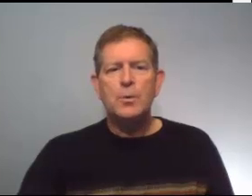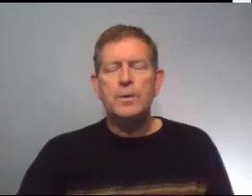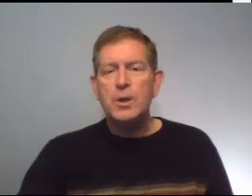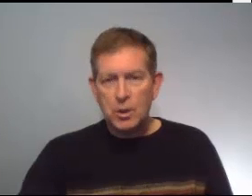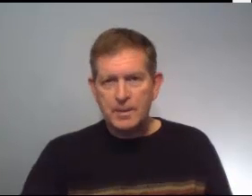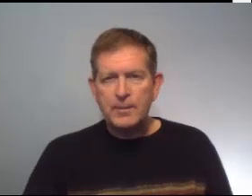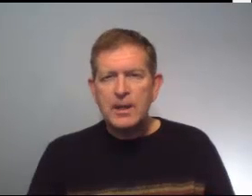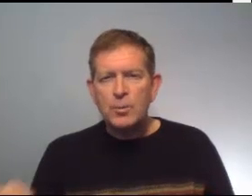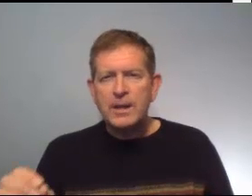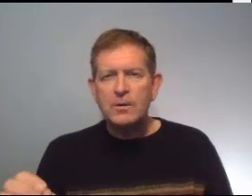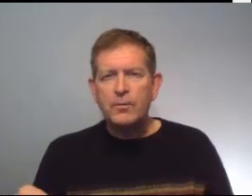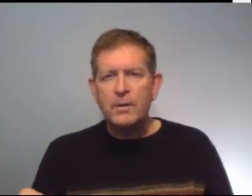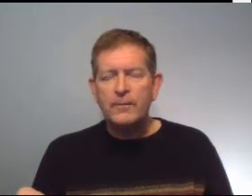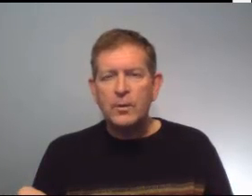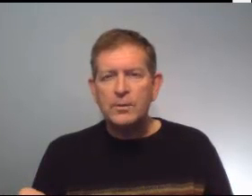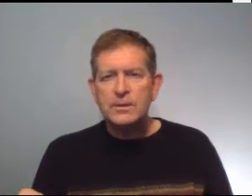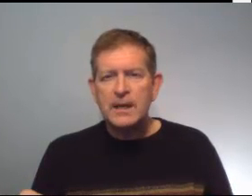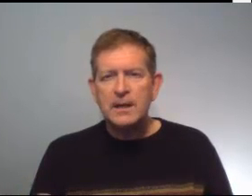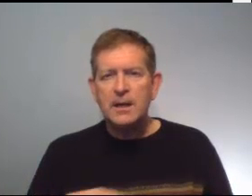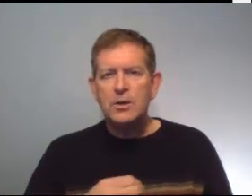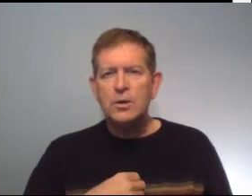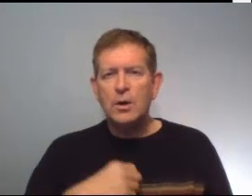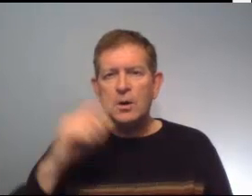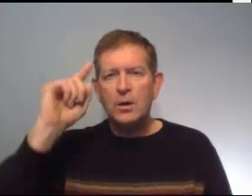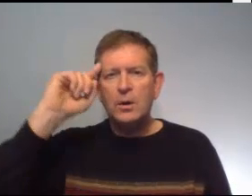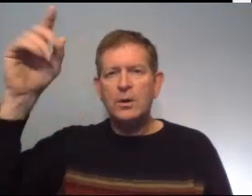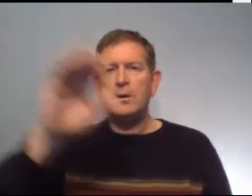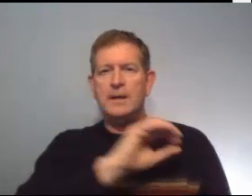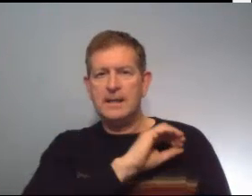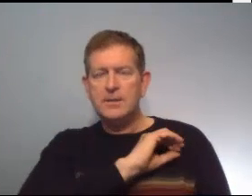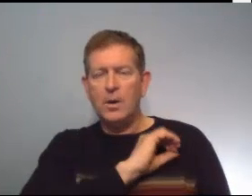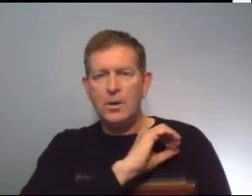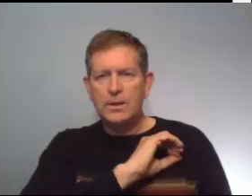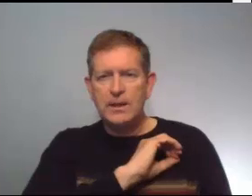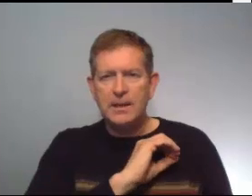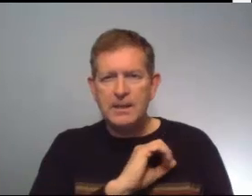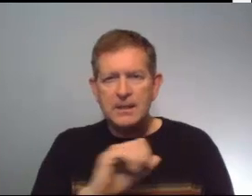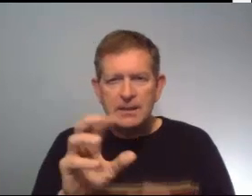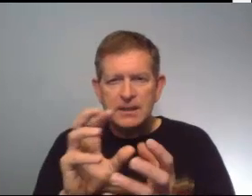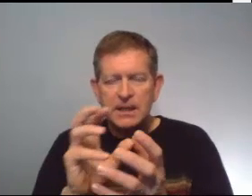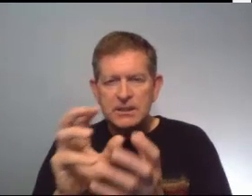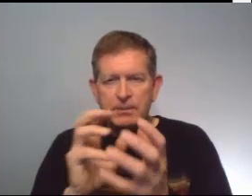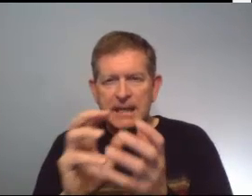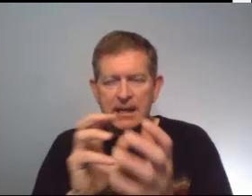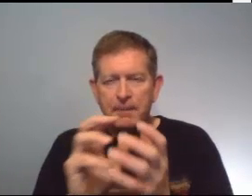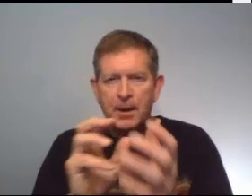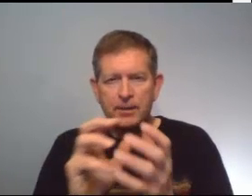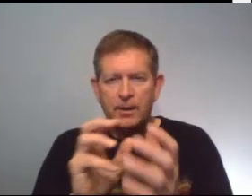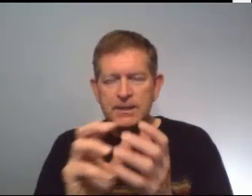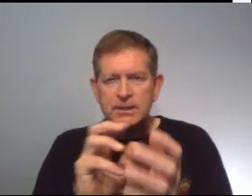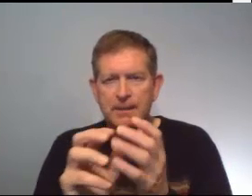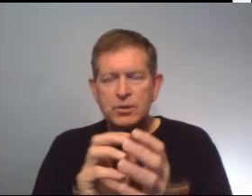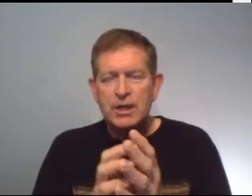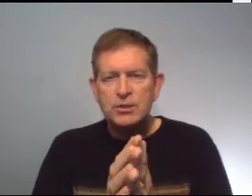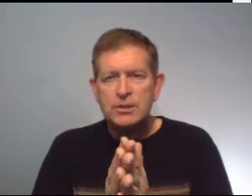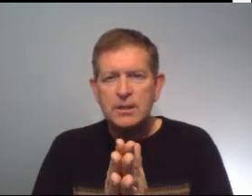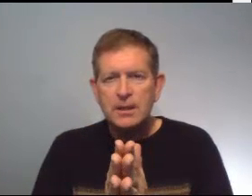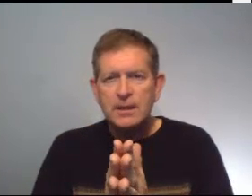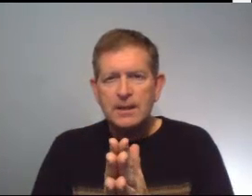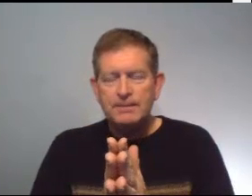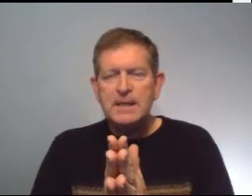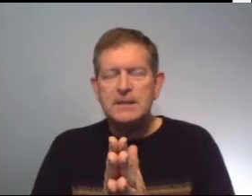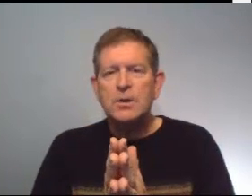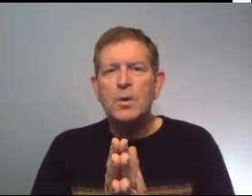conocer. With yo, remember the irregular form of conocer? Yo. It has the o at the end, but its beginning part, called the stem,